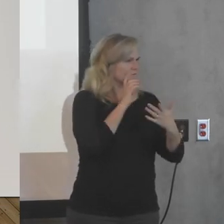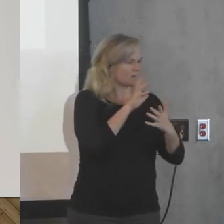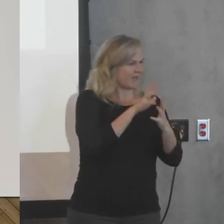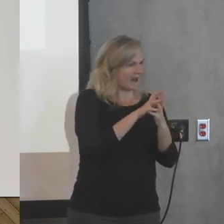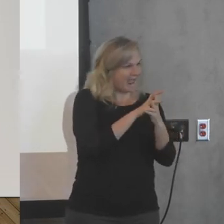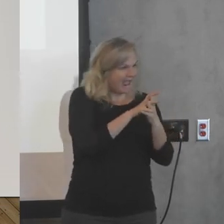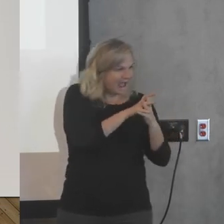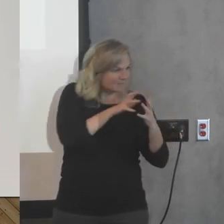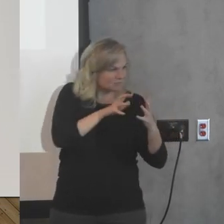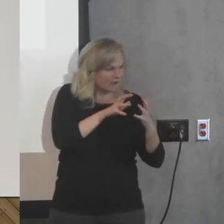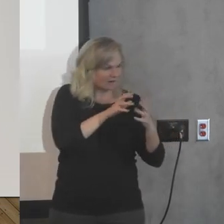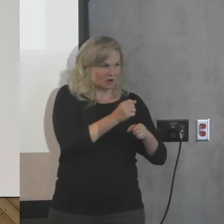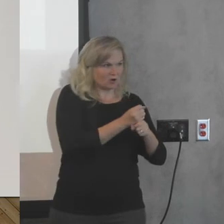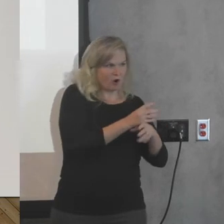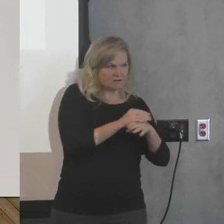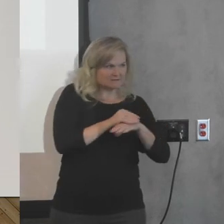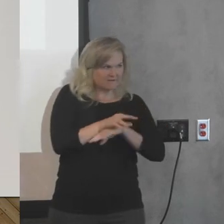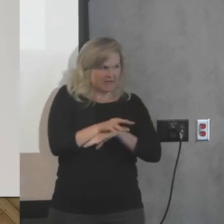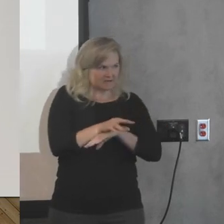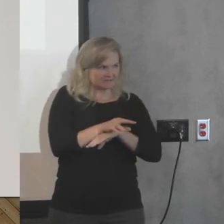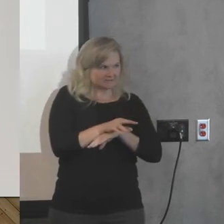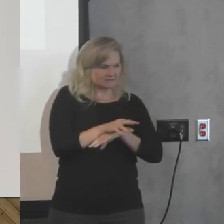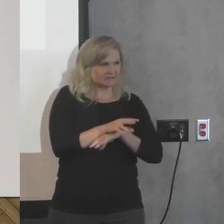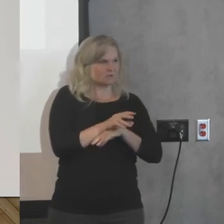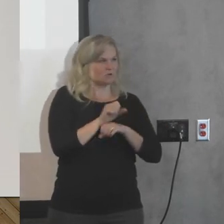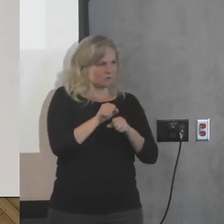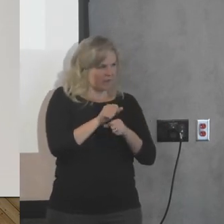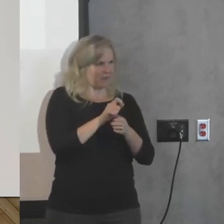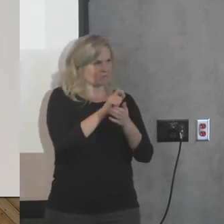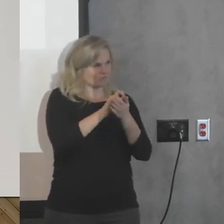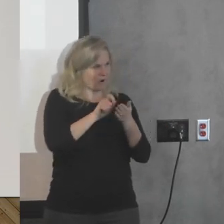cause-effect thinking and make it concrete for them.